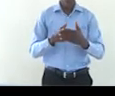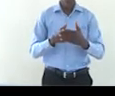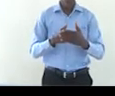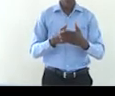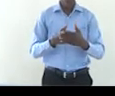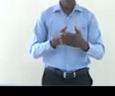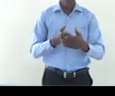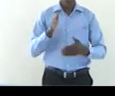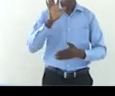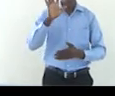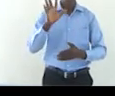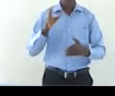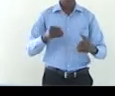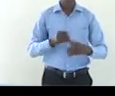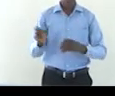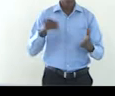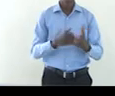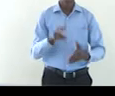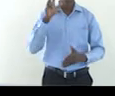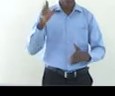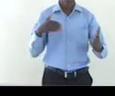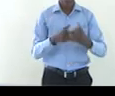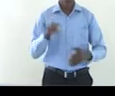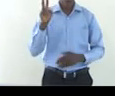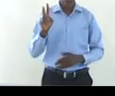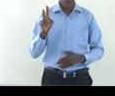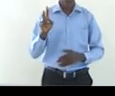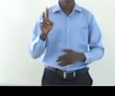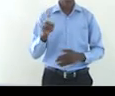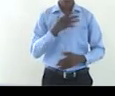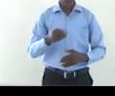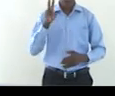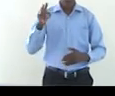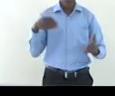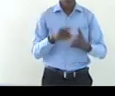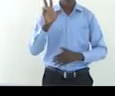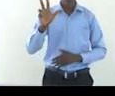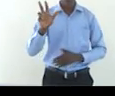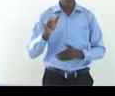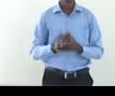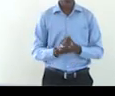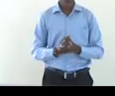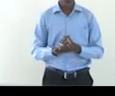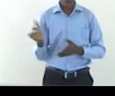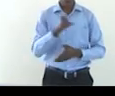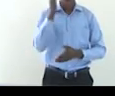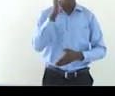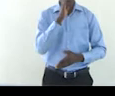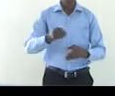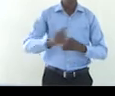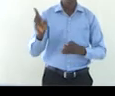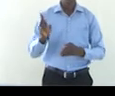there will be five divided, three against two, and two against three. They will be